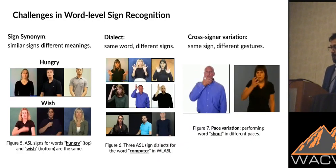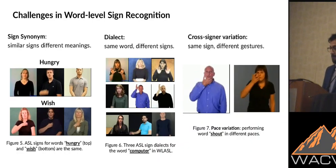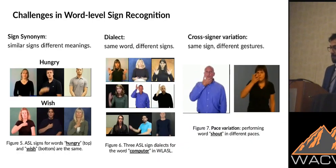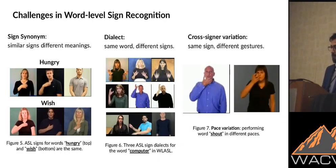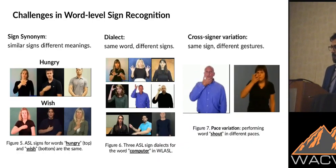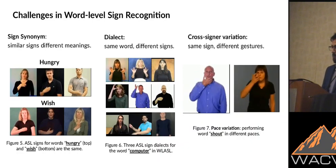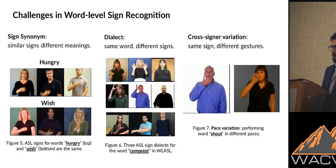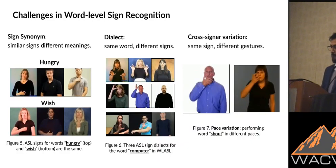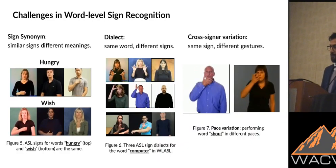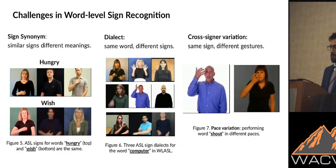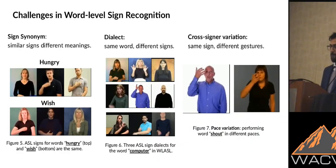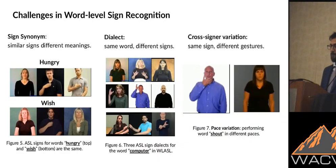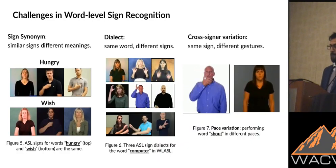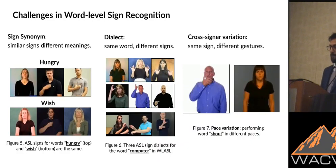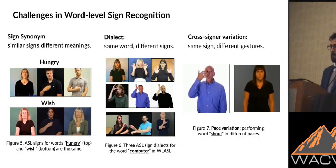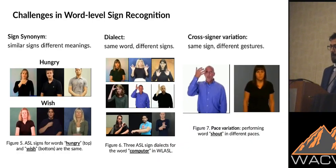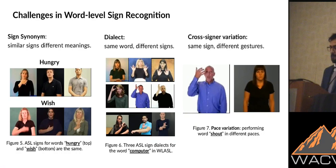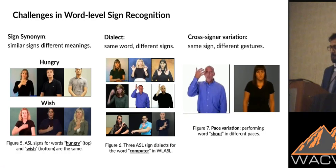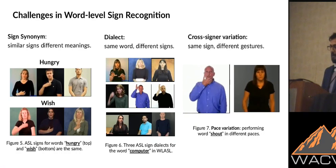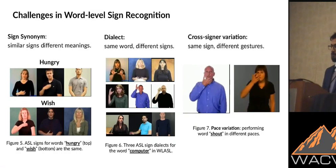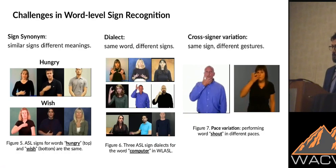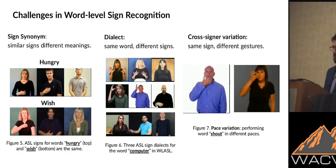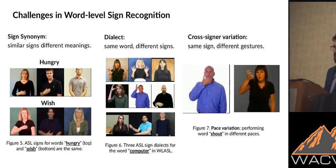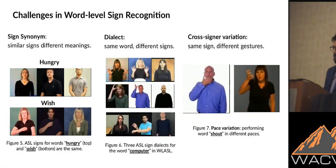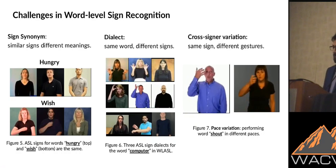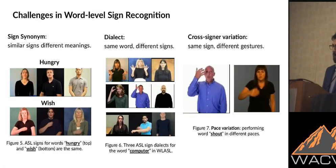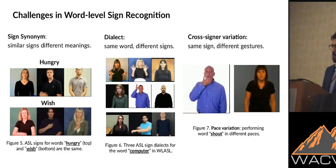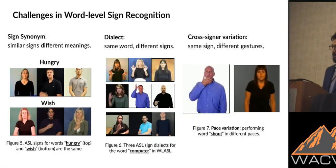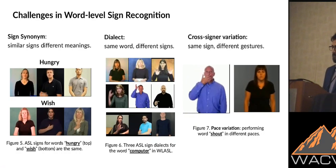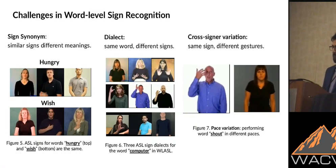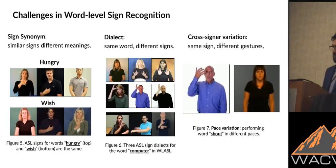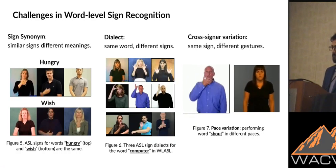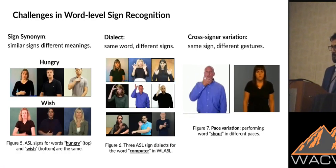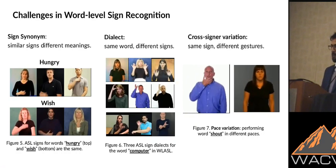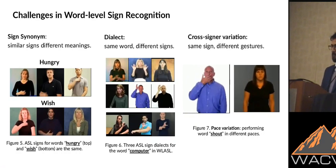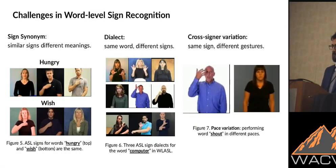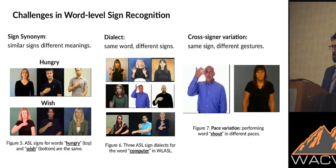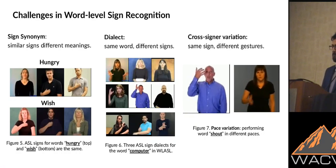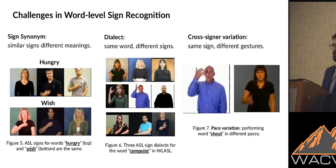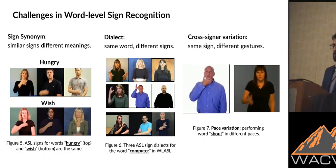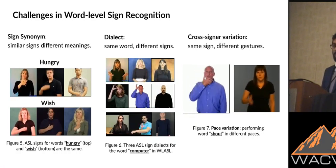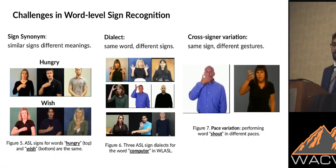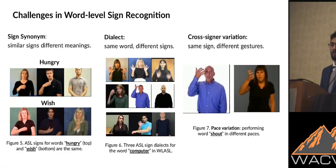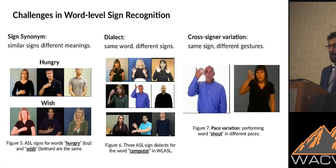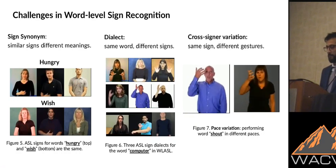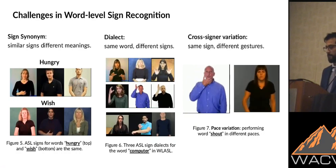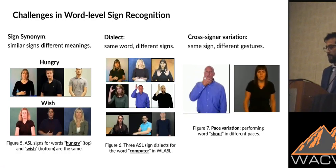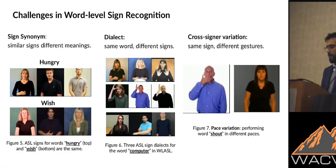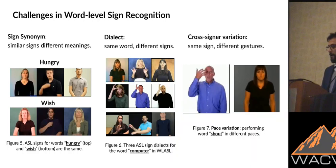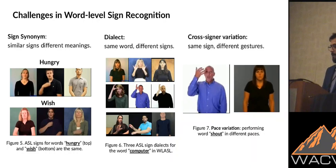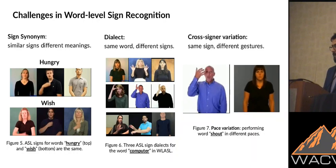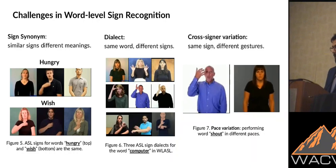In our dataset, we provide annotations for different dialects, as shown here. Our dataset collects samples of three different